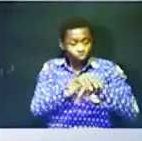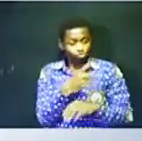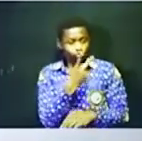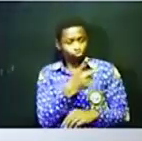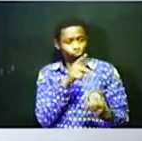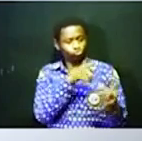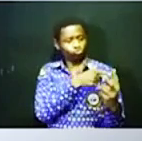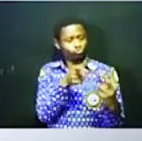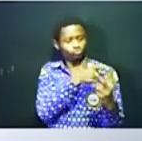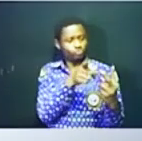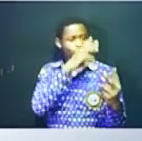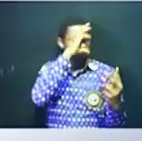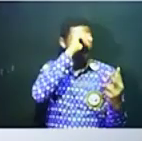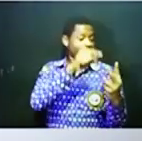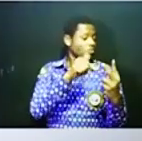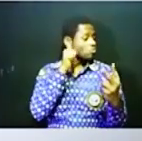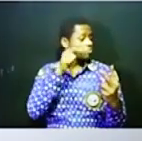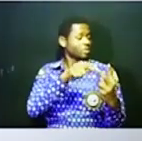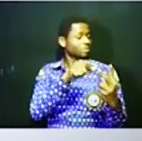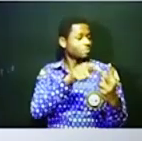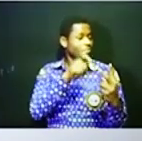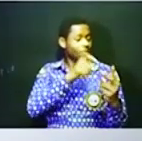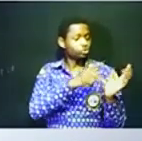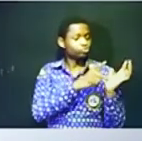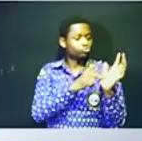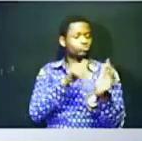marriages should prove God right.